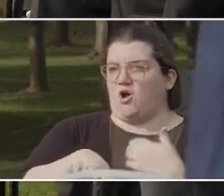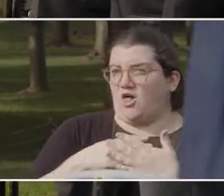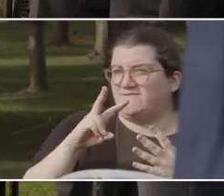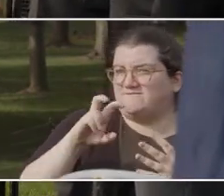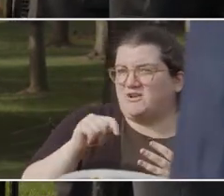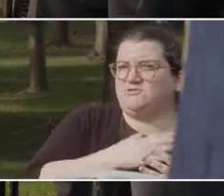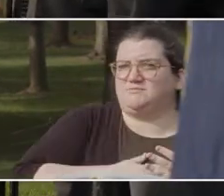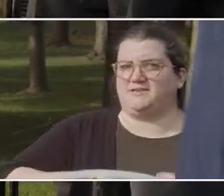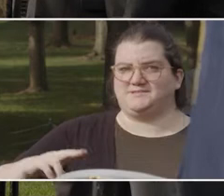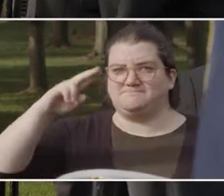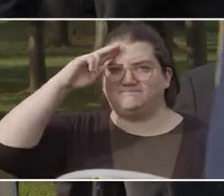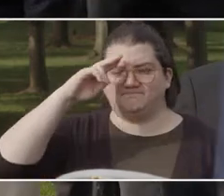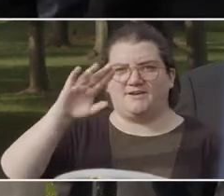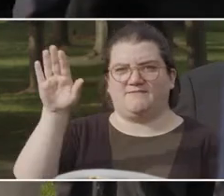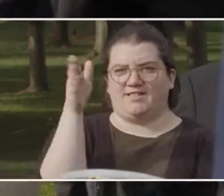national anthem.